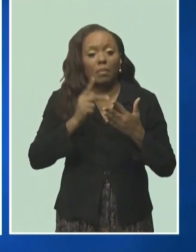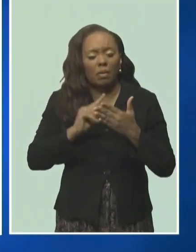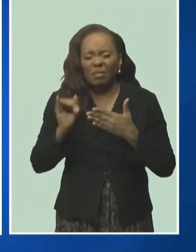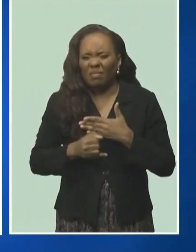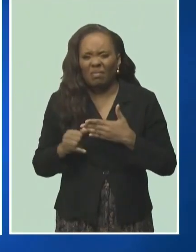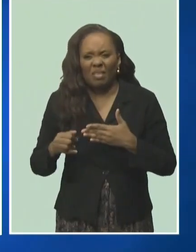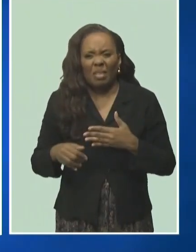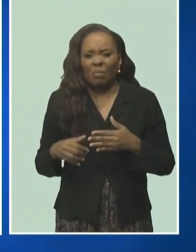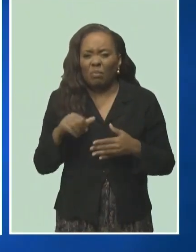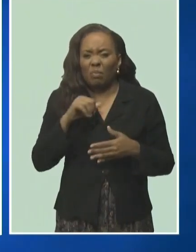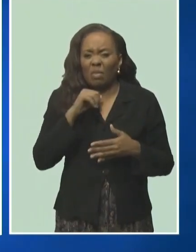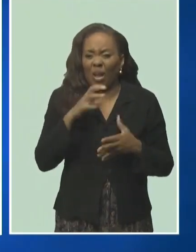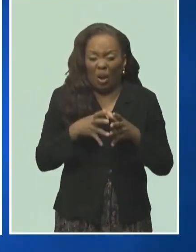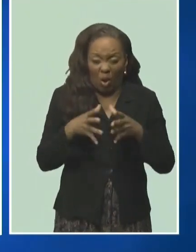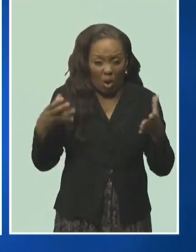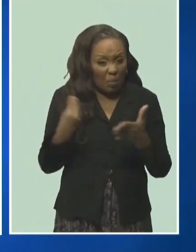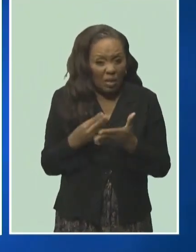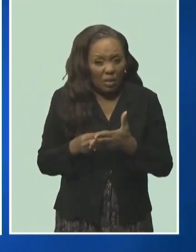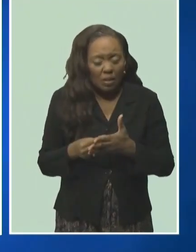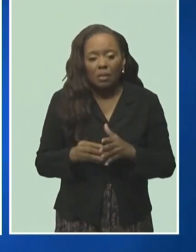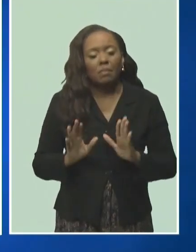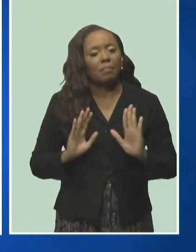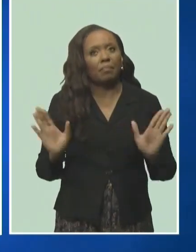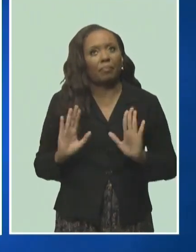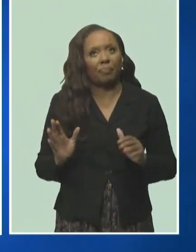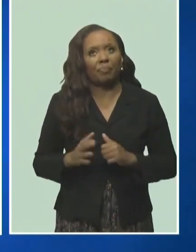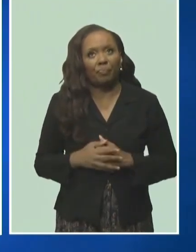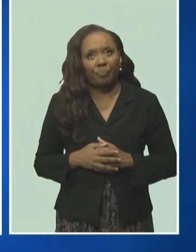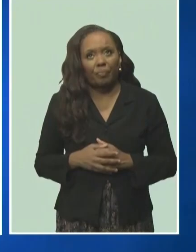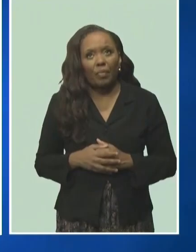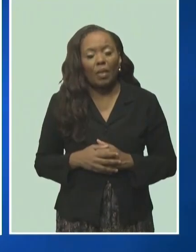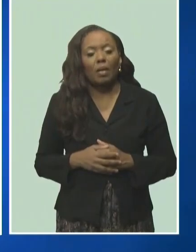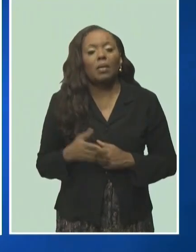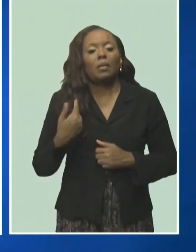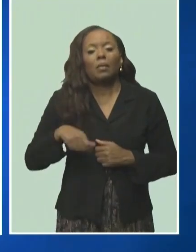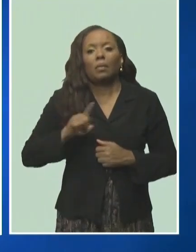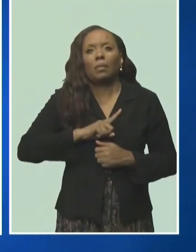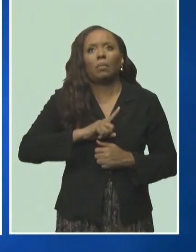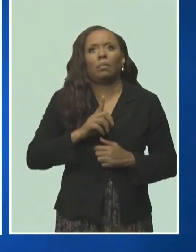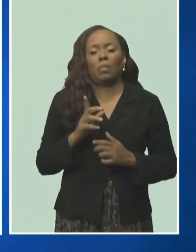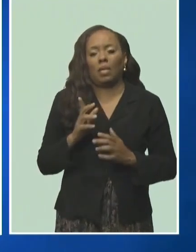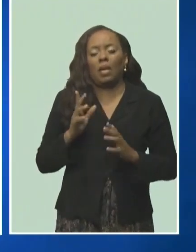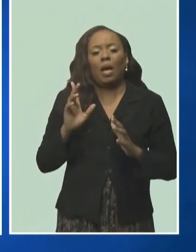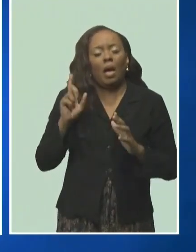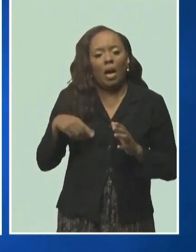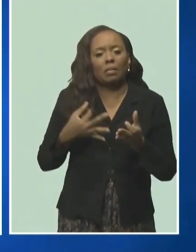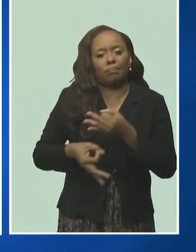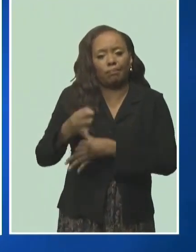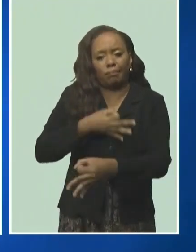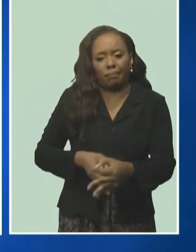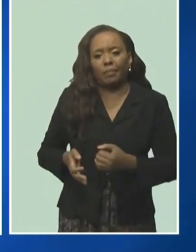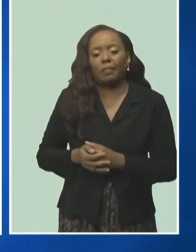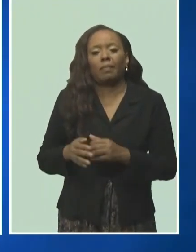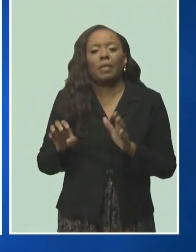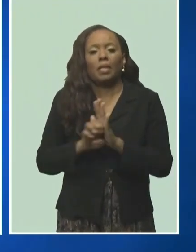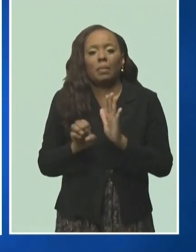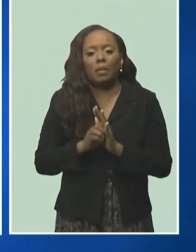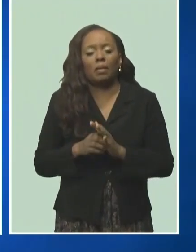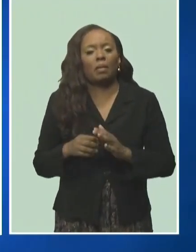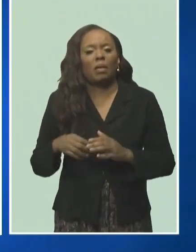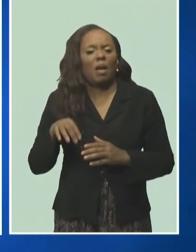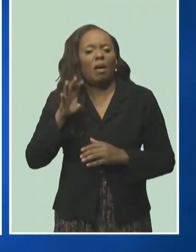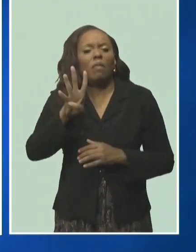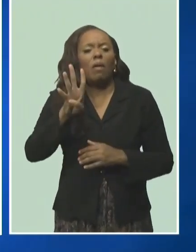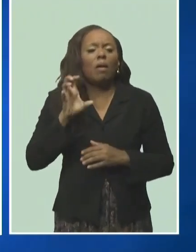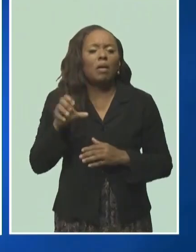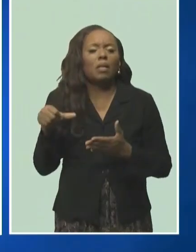to make that happen. Now, what we did have to do is give up some of the more traditional things, like instead of having a 400-page biology book that